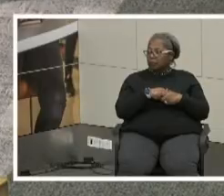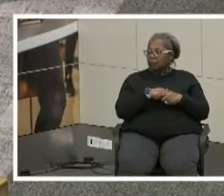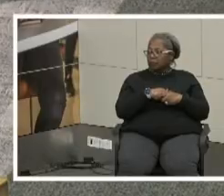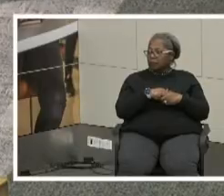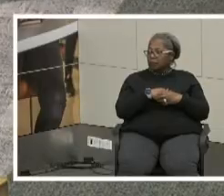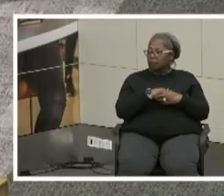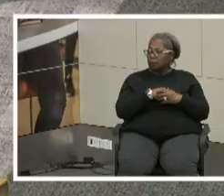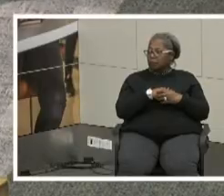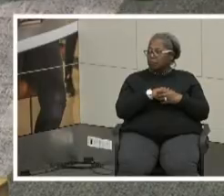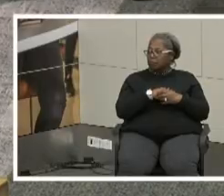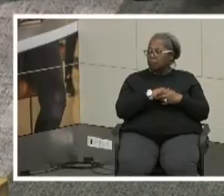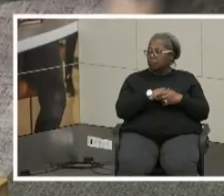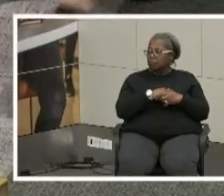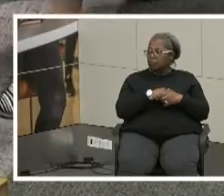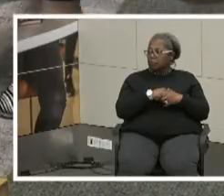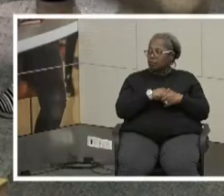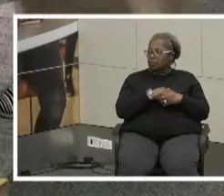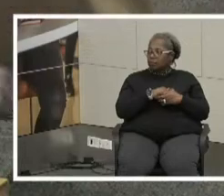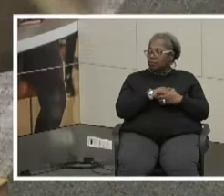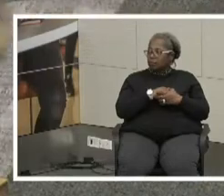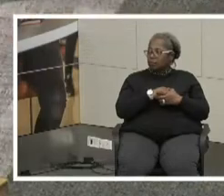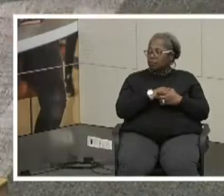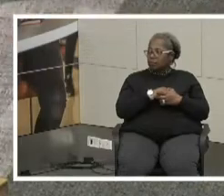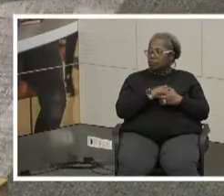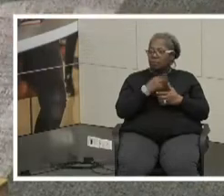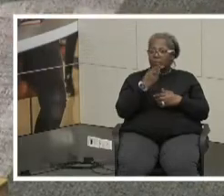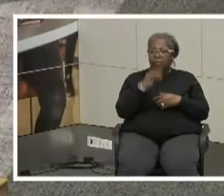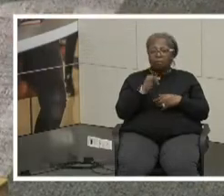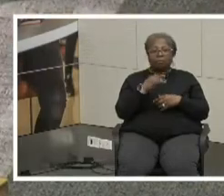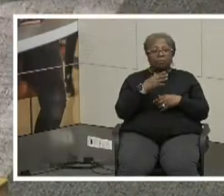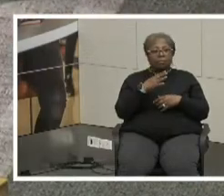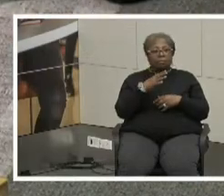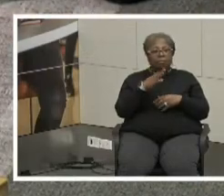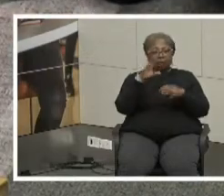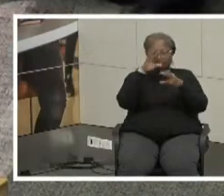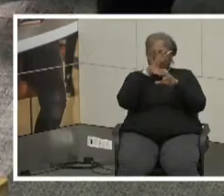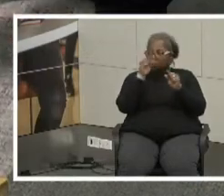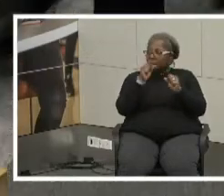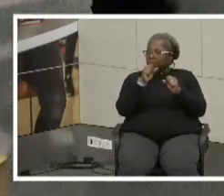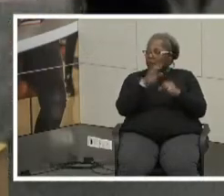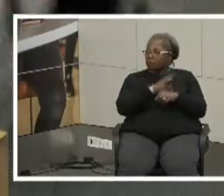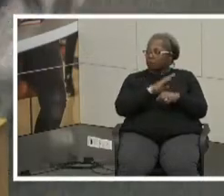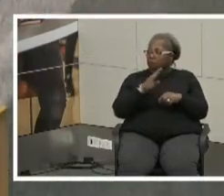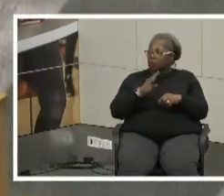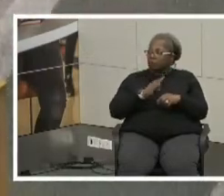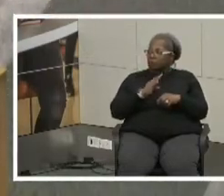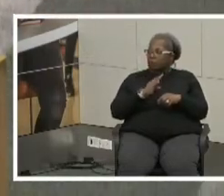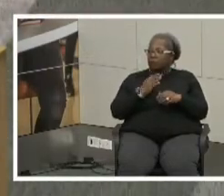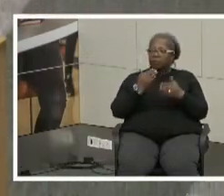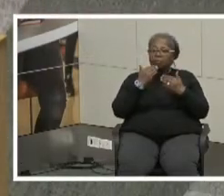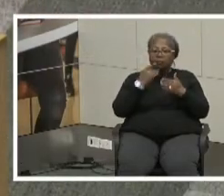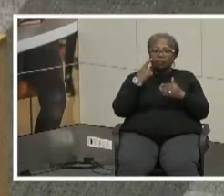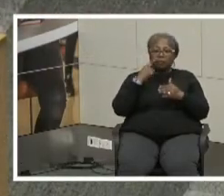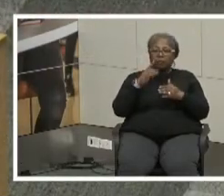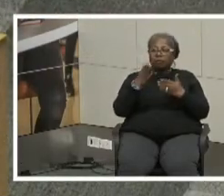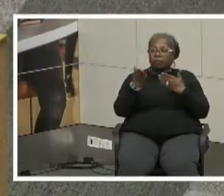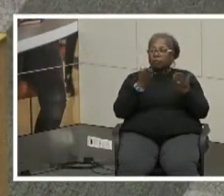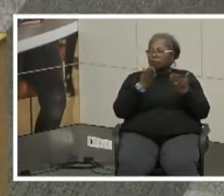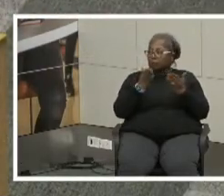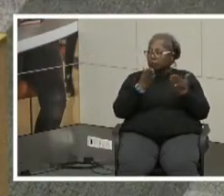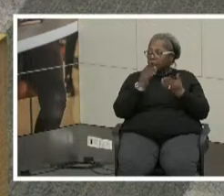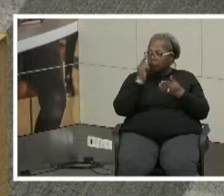go that way hello hi madam president board thank you for your